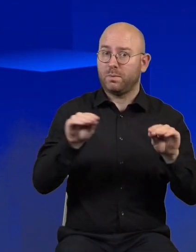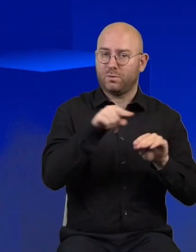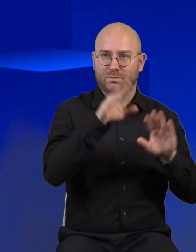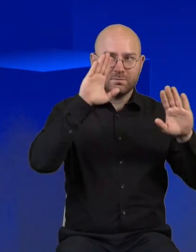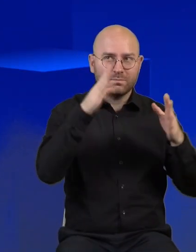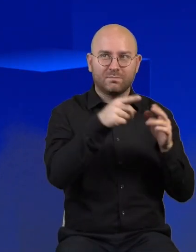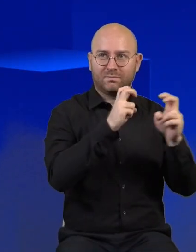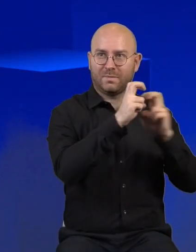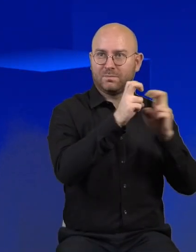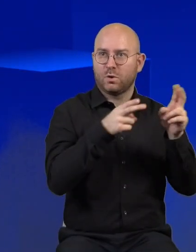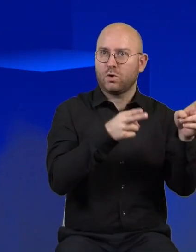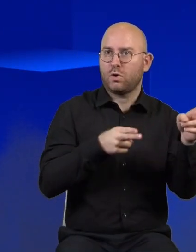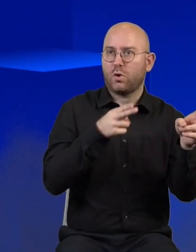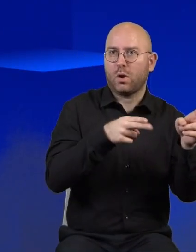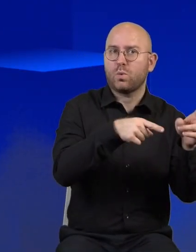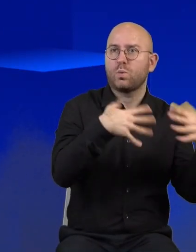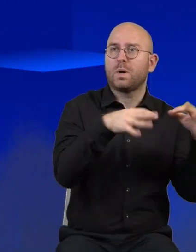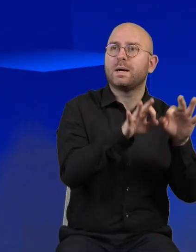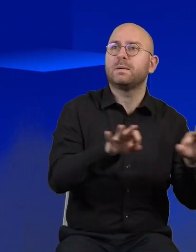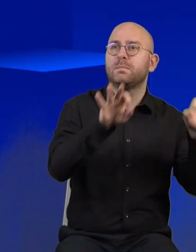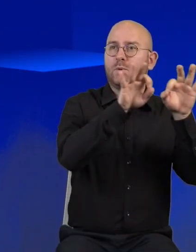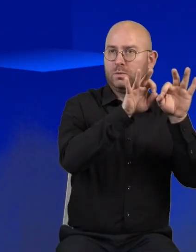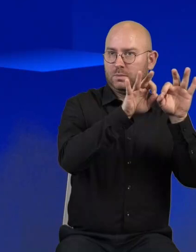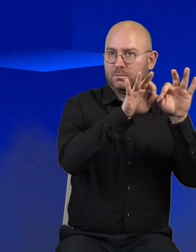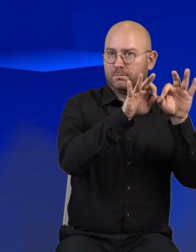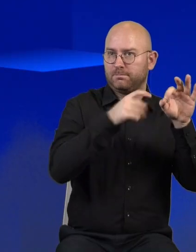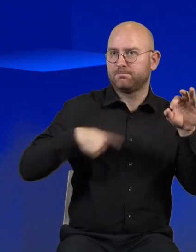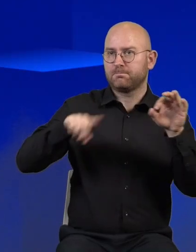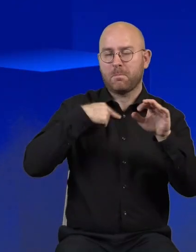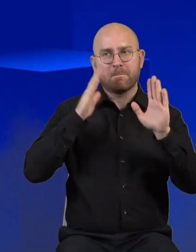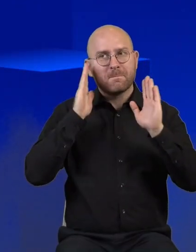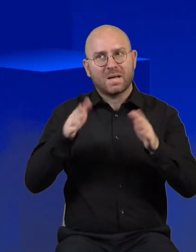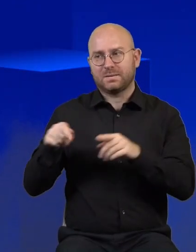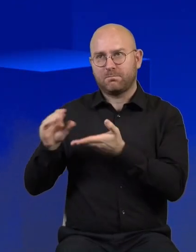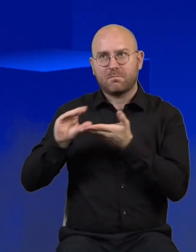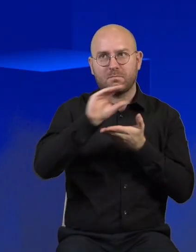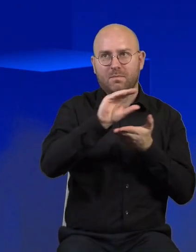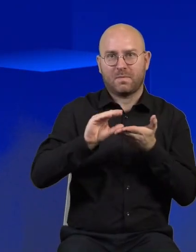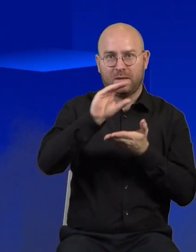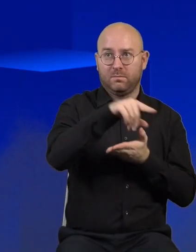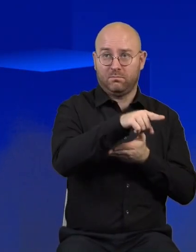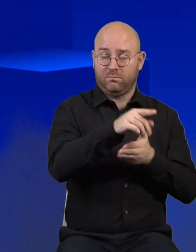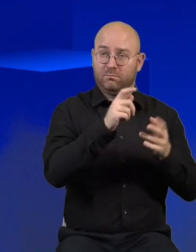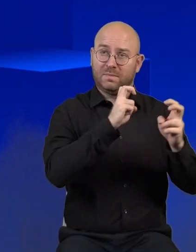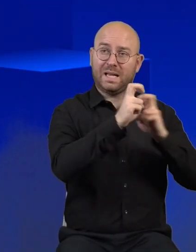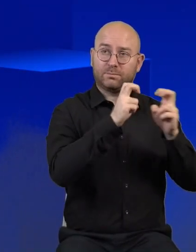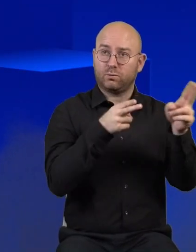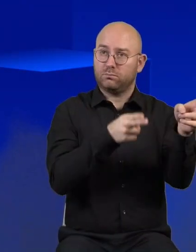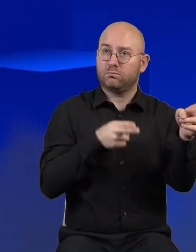rail transport is one of the first which represent such